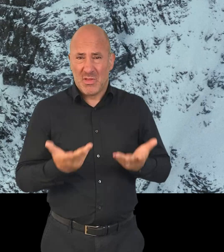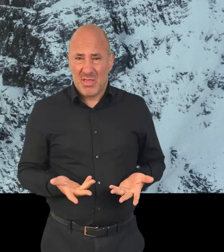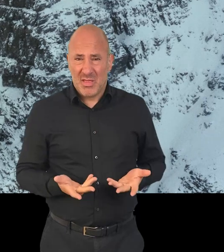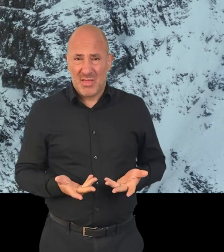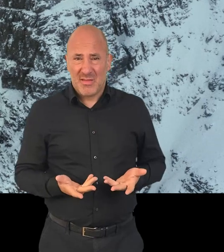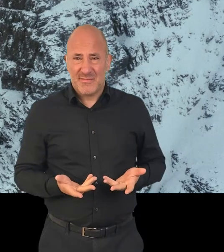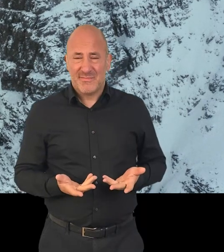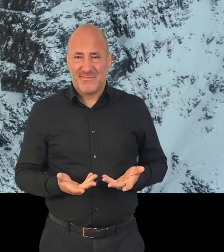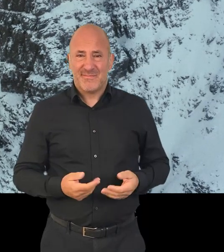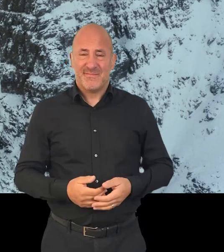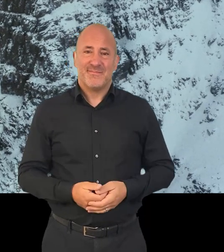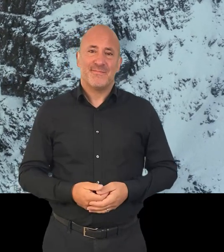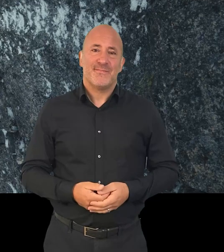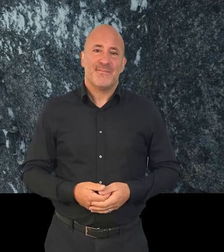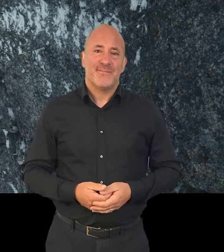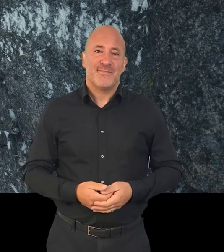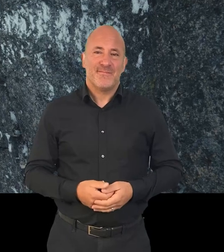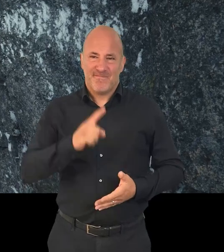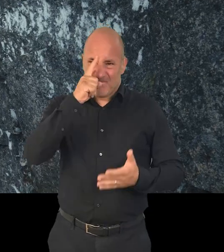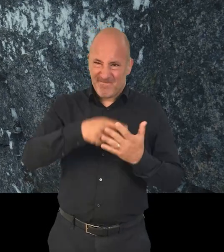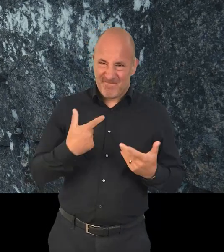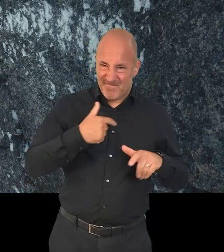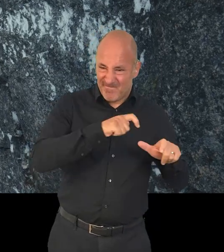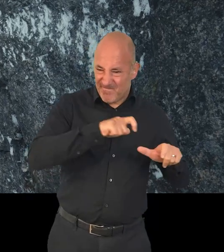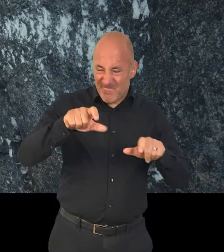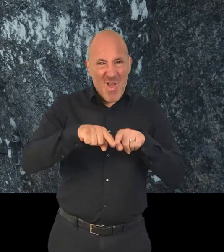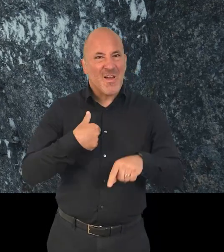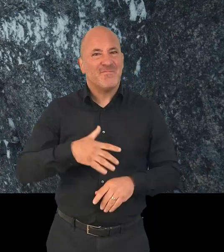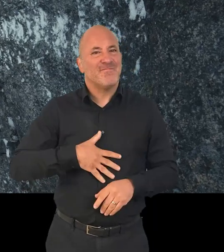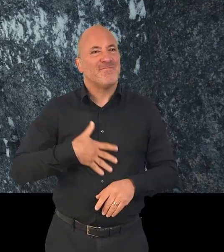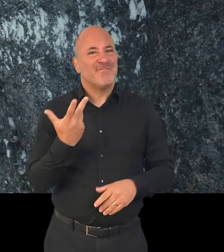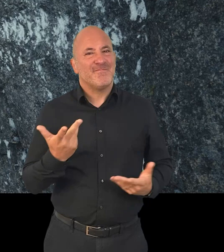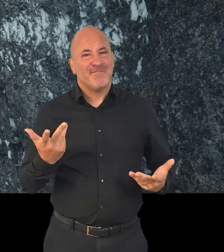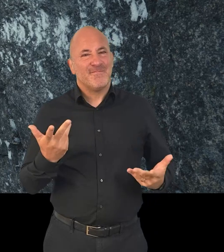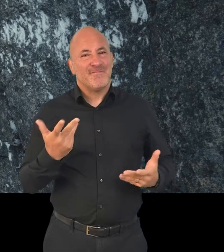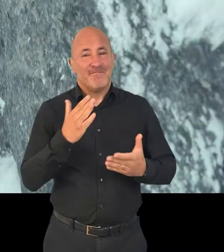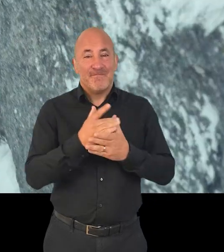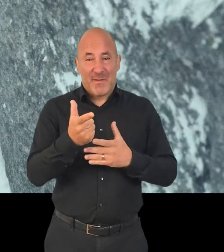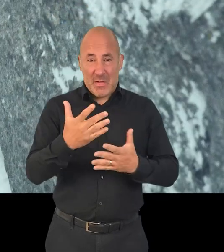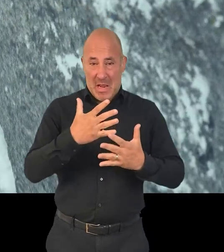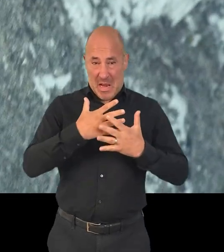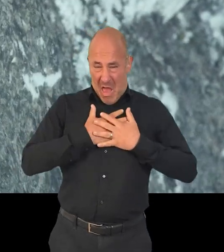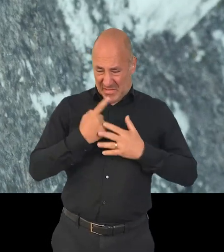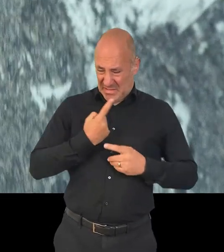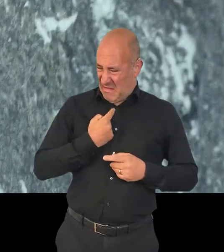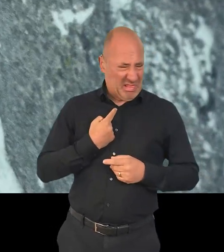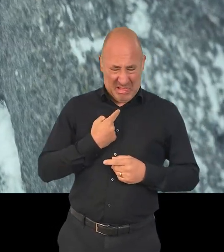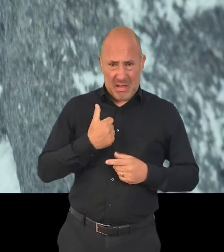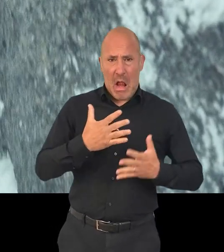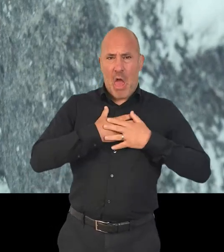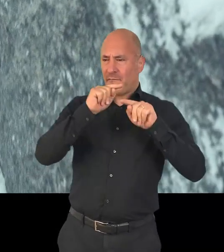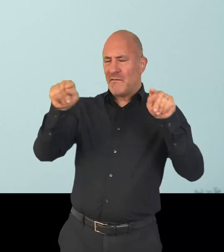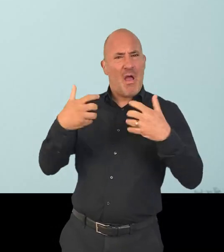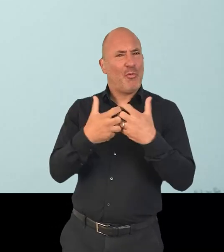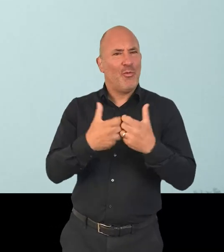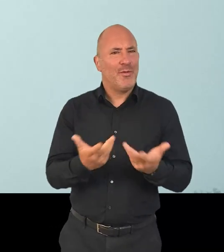with as well. And I didn't want to go on like that. how can you love others if you don't love yourself?